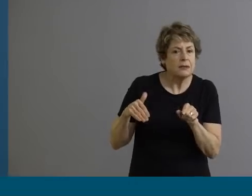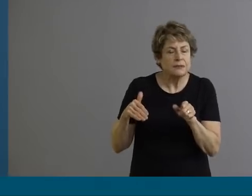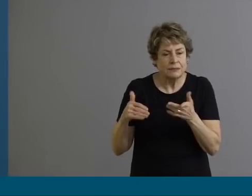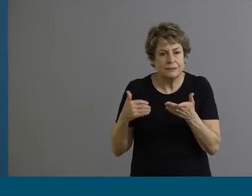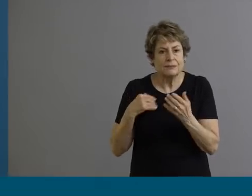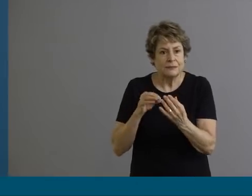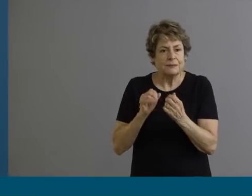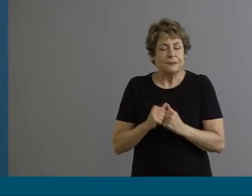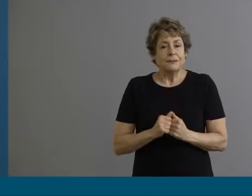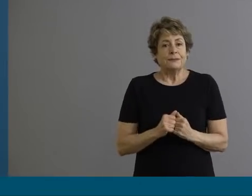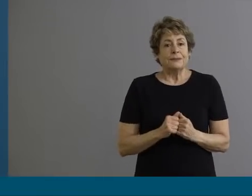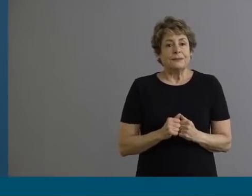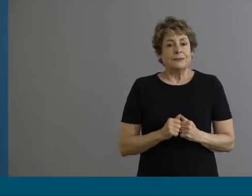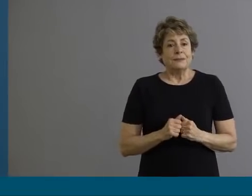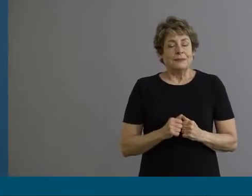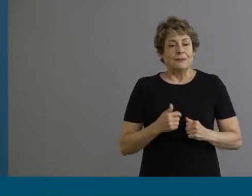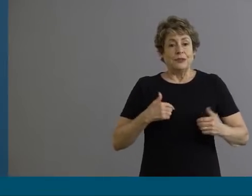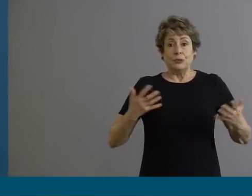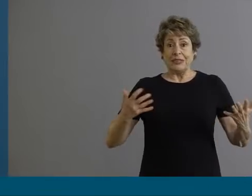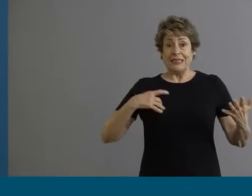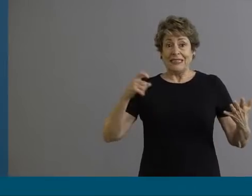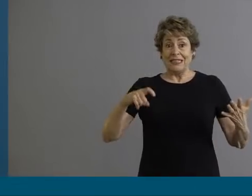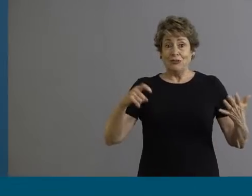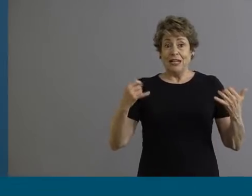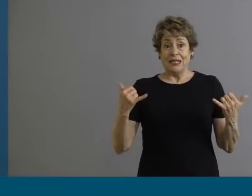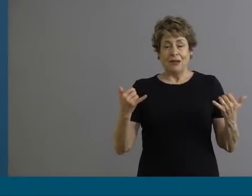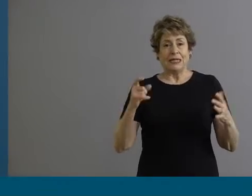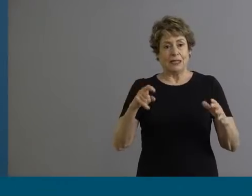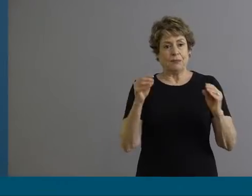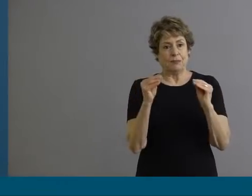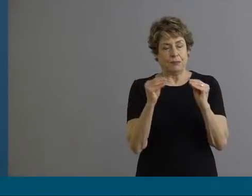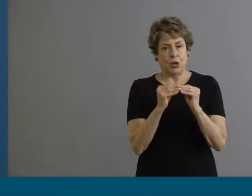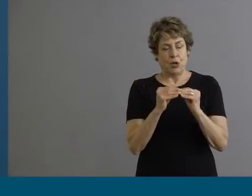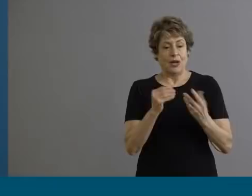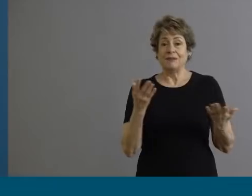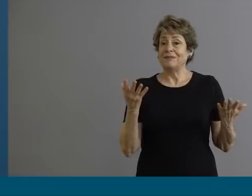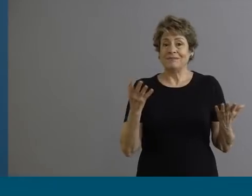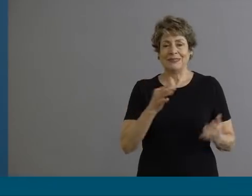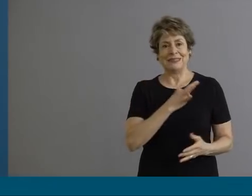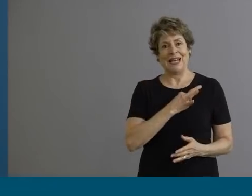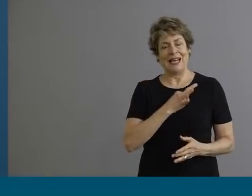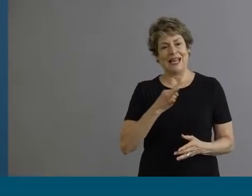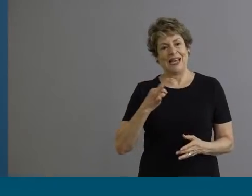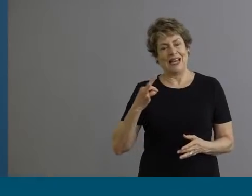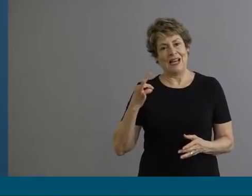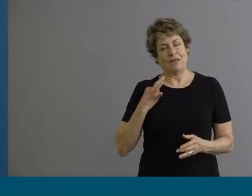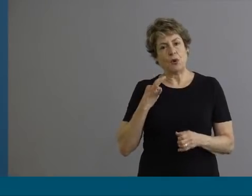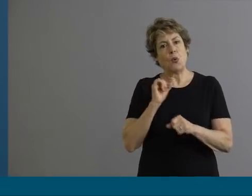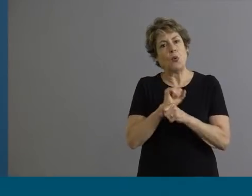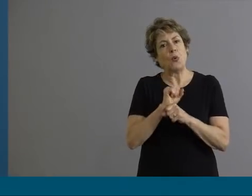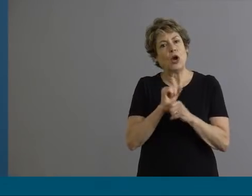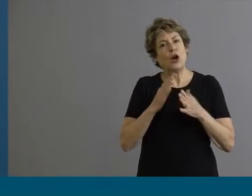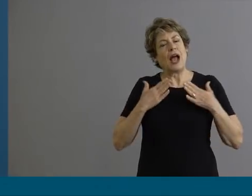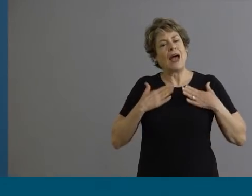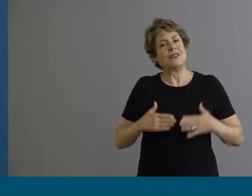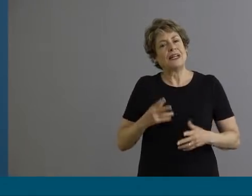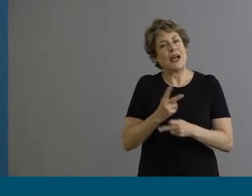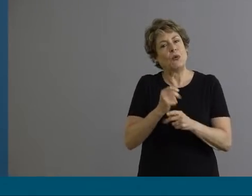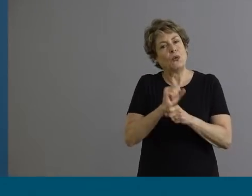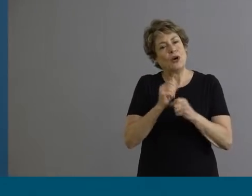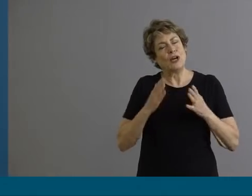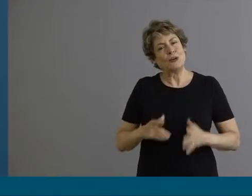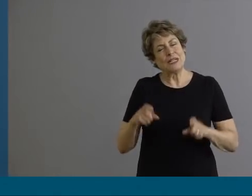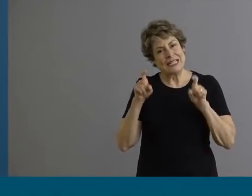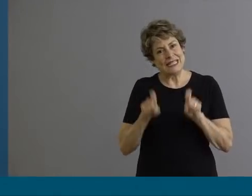healthcare workers, our nurses, our physicians, our respiratory therapists have been at this since March. We know that they have worked very,